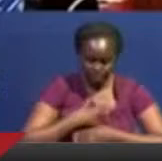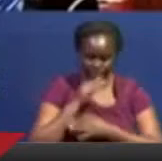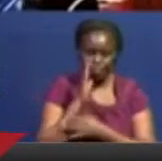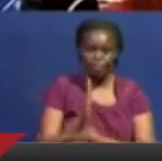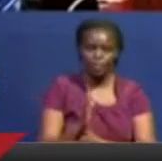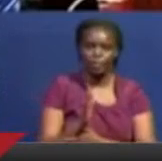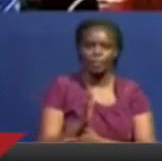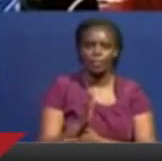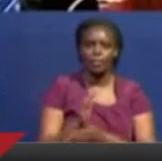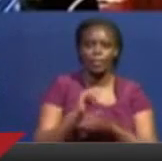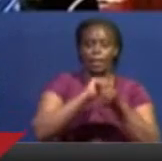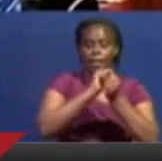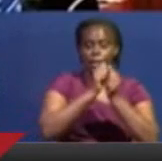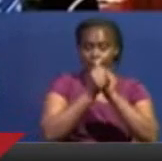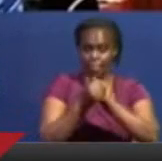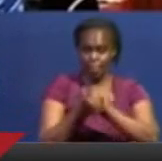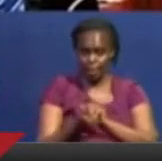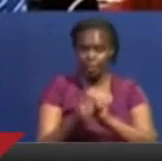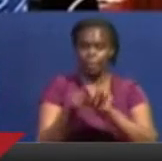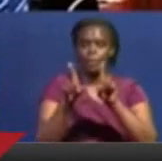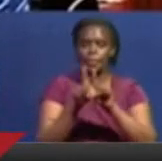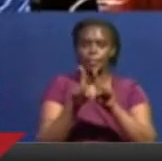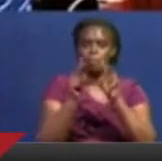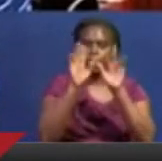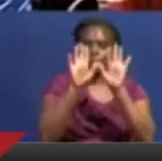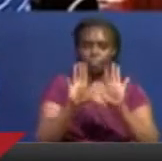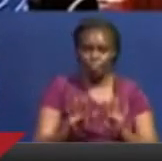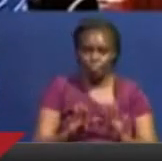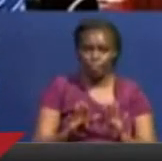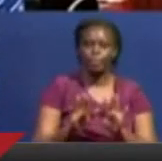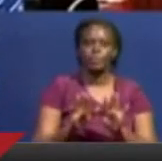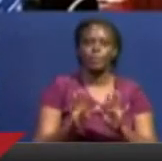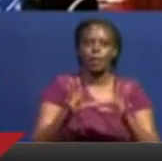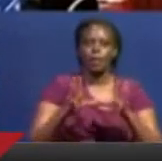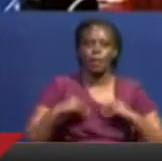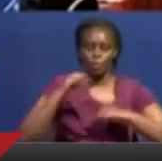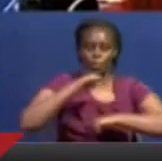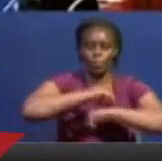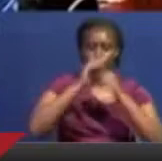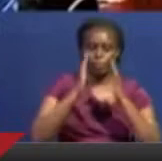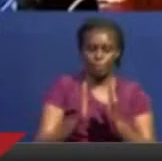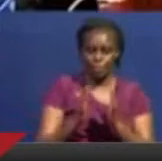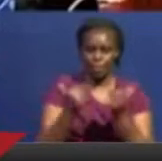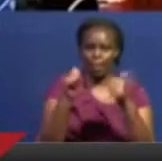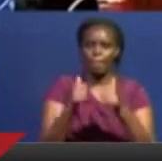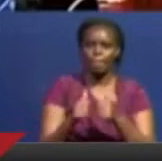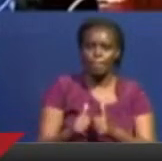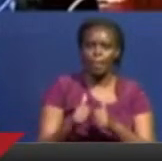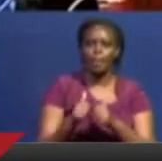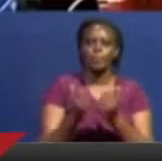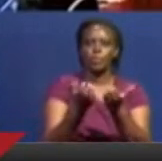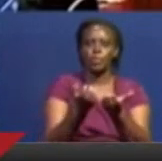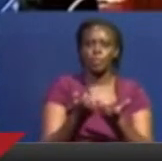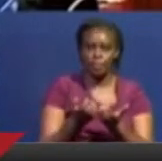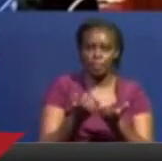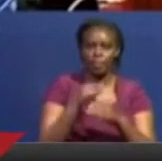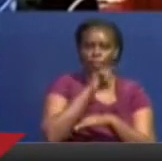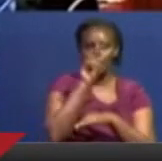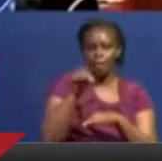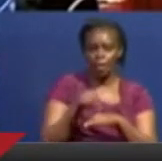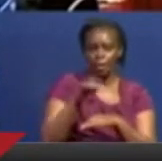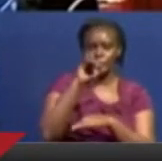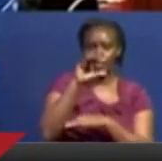Speaker, the amendment is also crucial in allowing students who have not yet received their